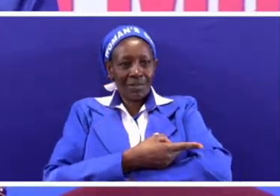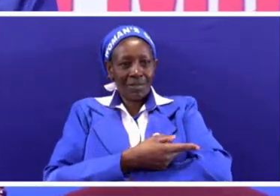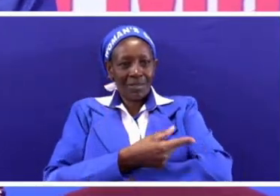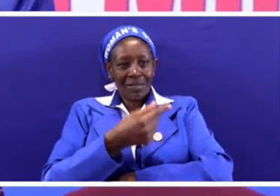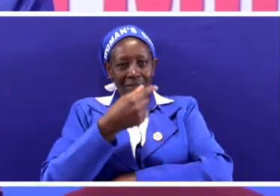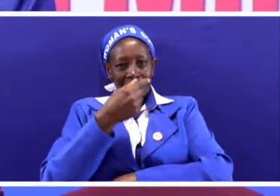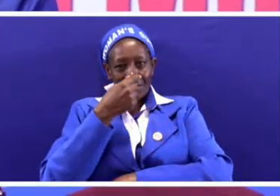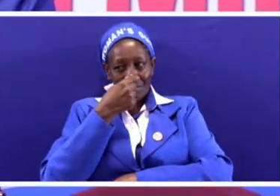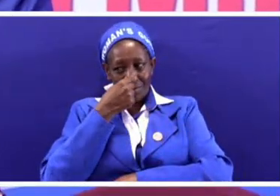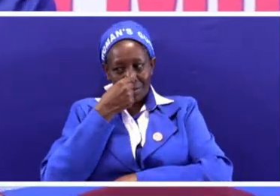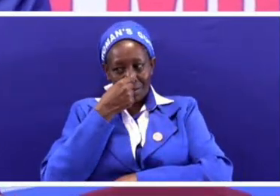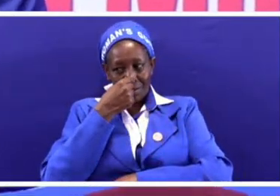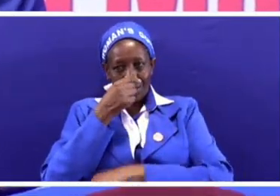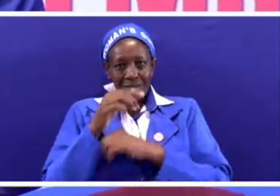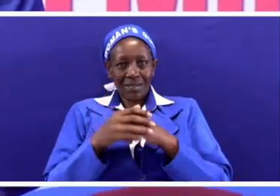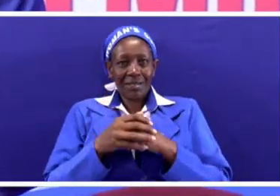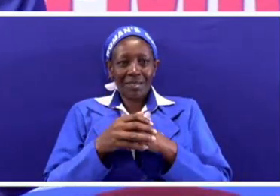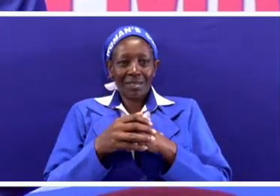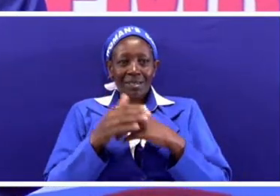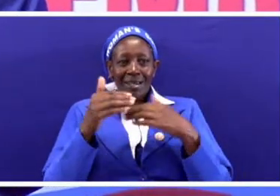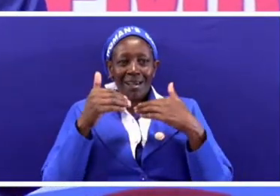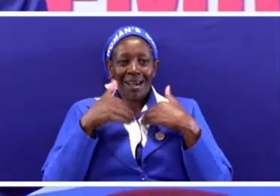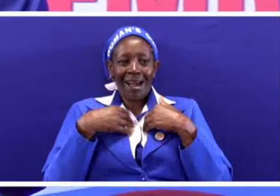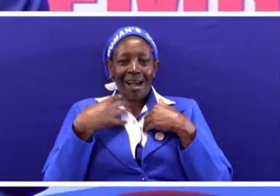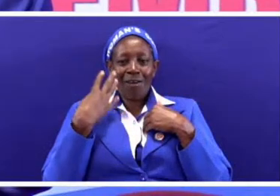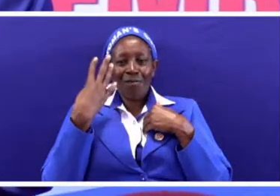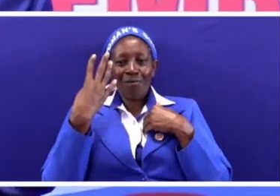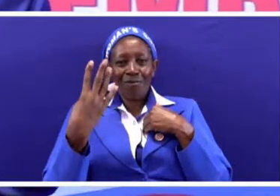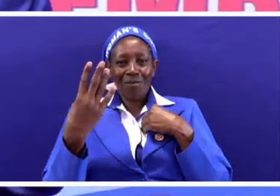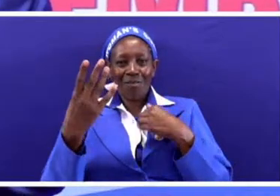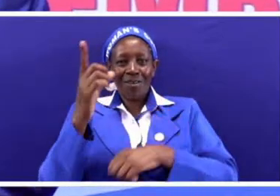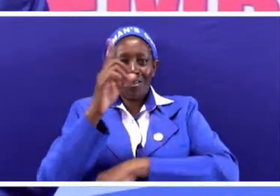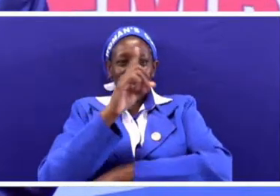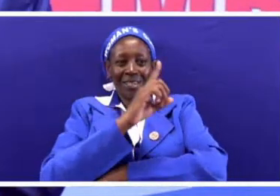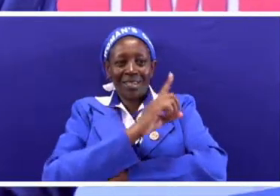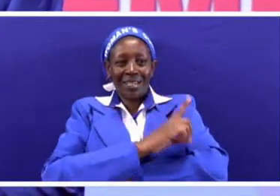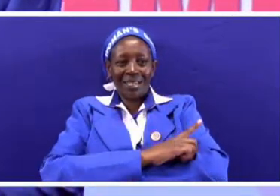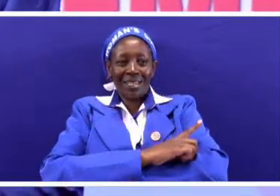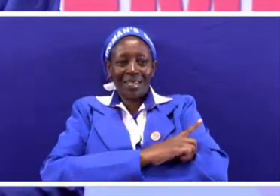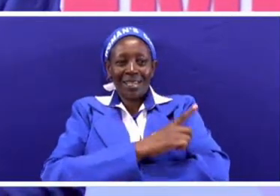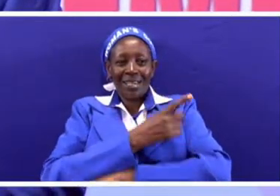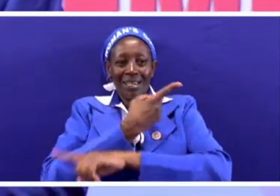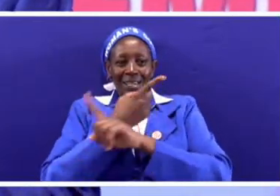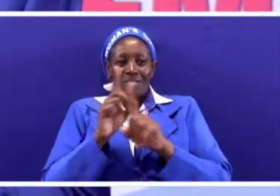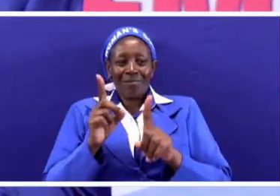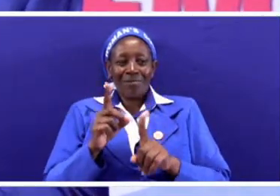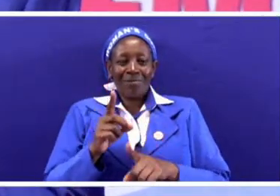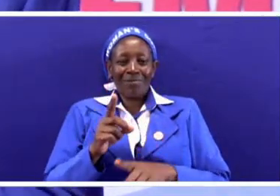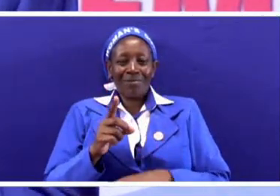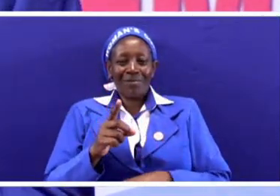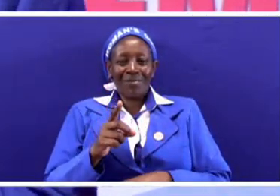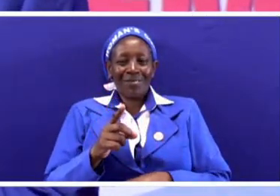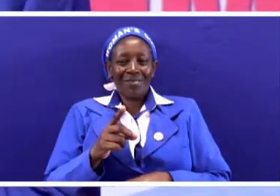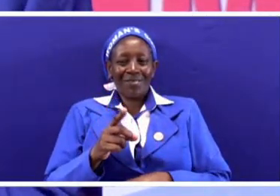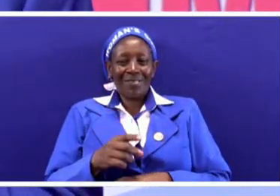we should have had a fourth day. But you people never proposed a